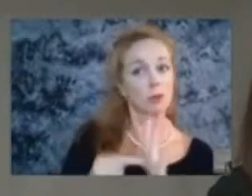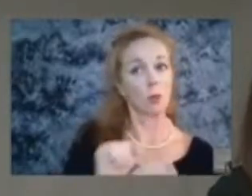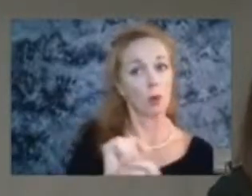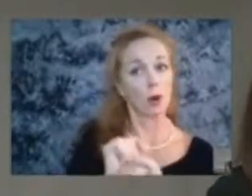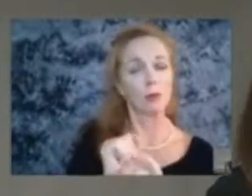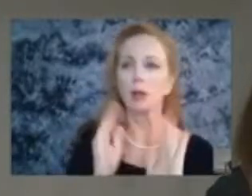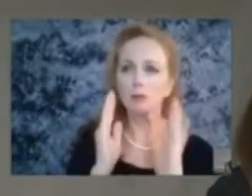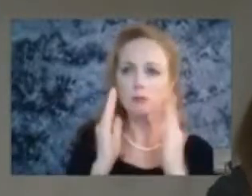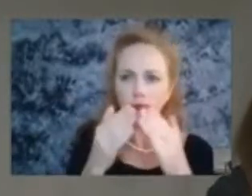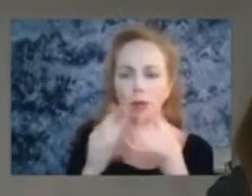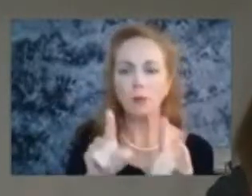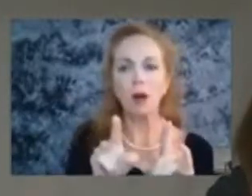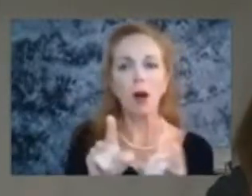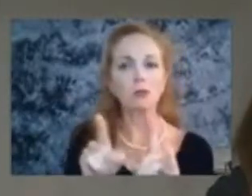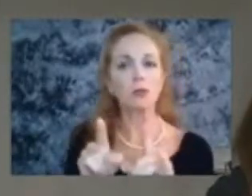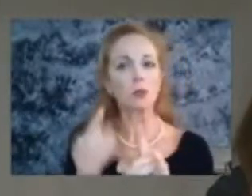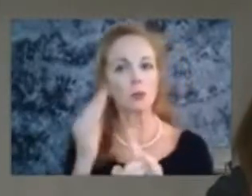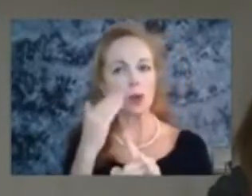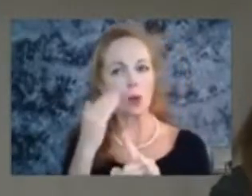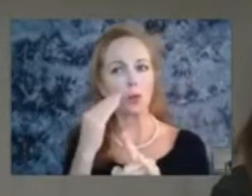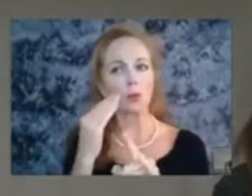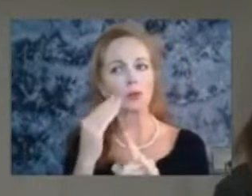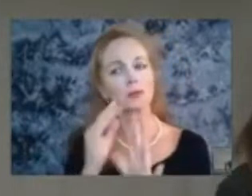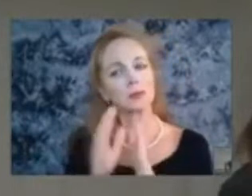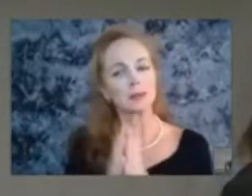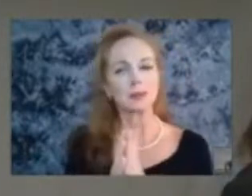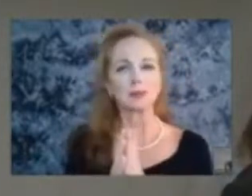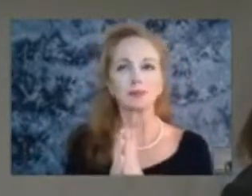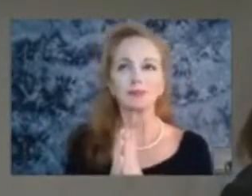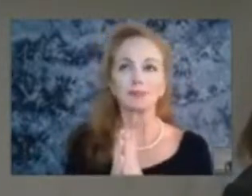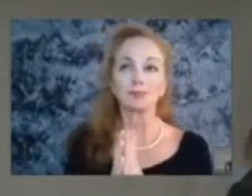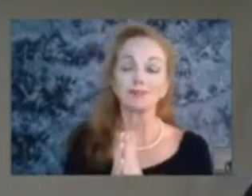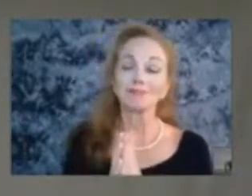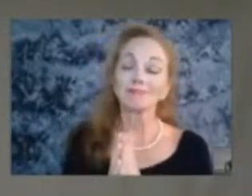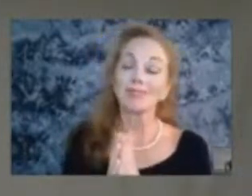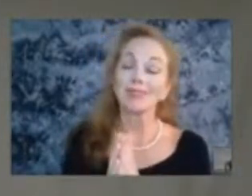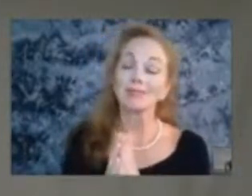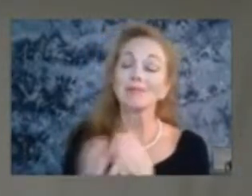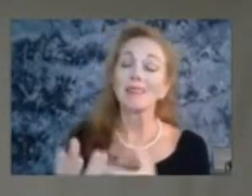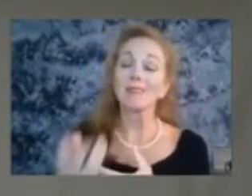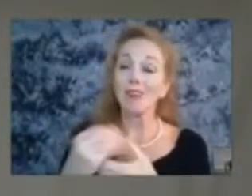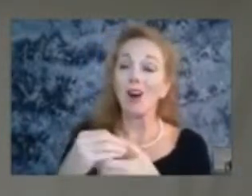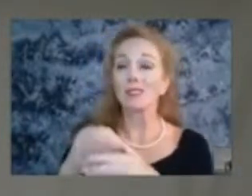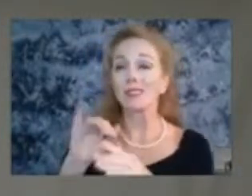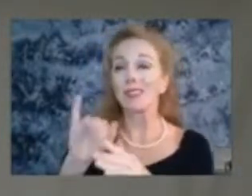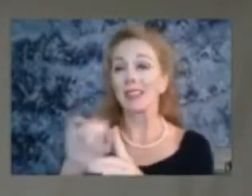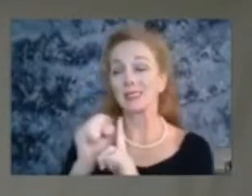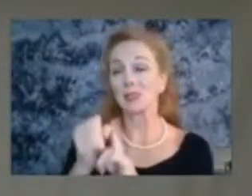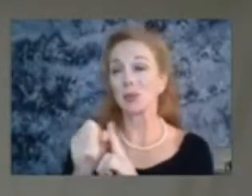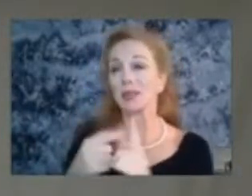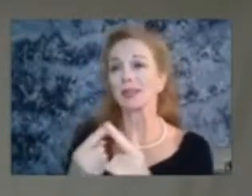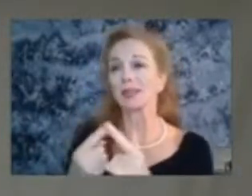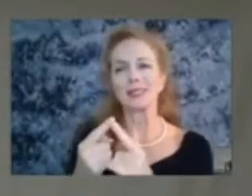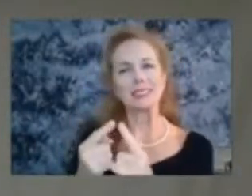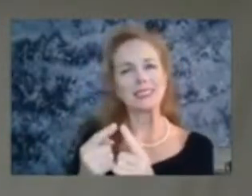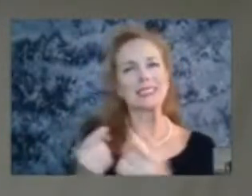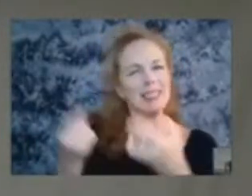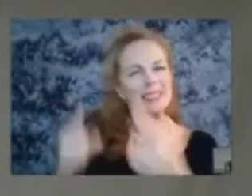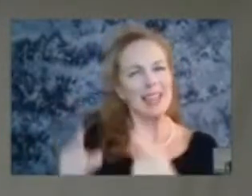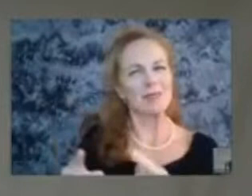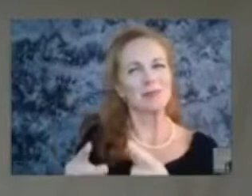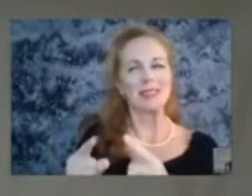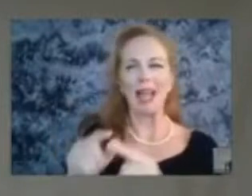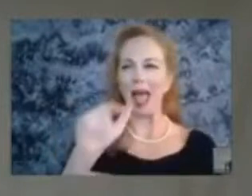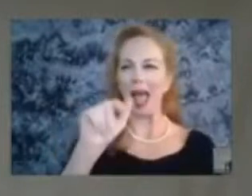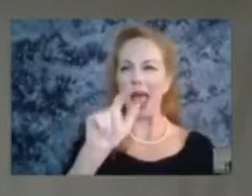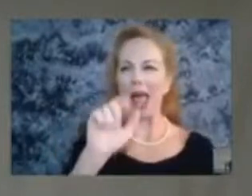I also know in context, things can happen anywhere, and we're not seeing that air quality is really a negative at